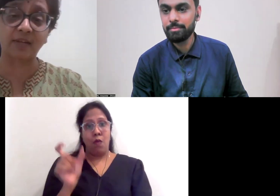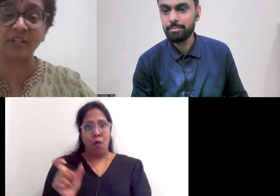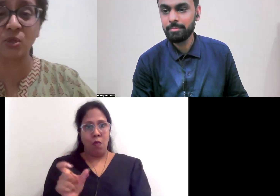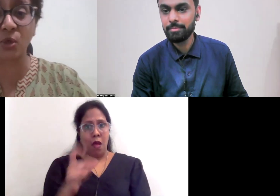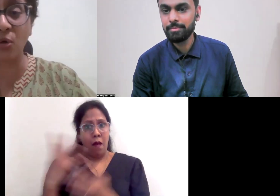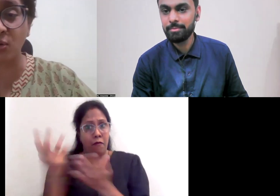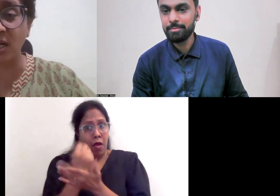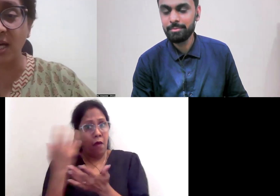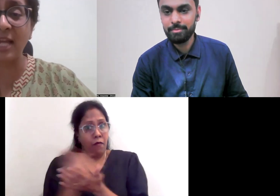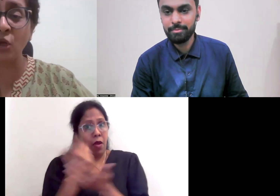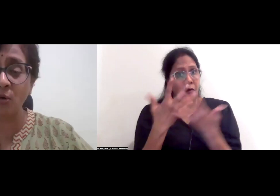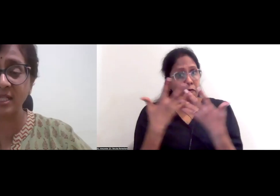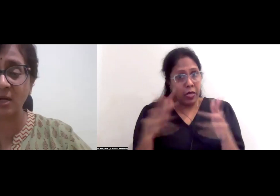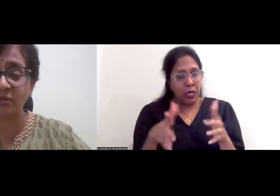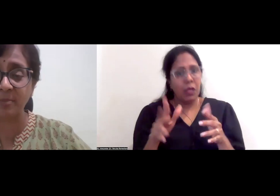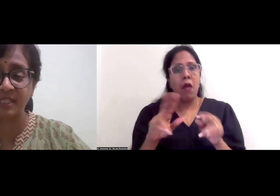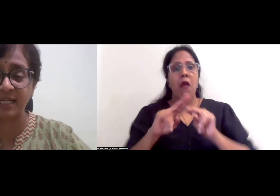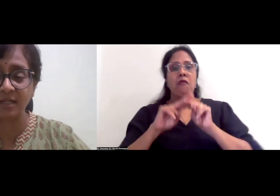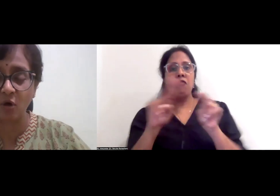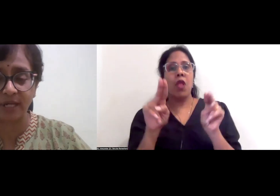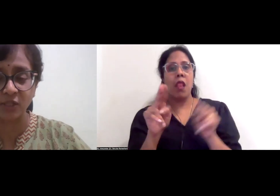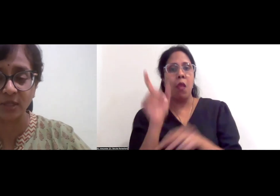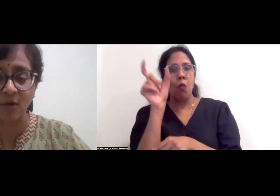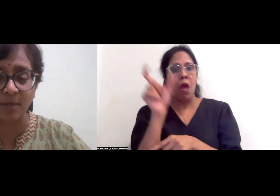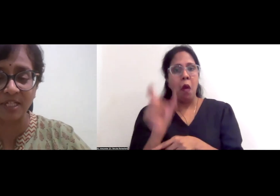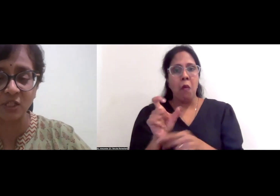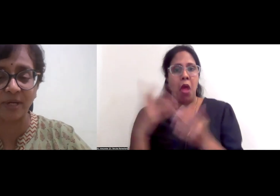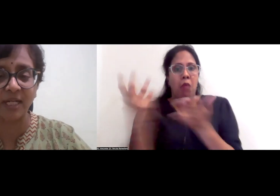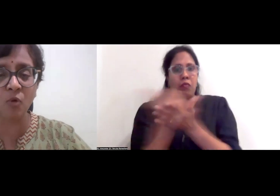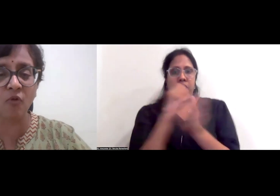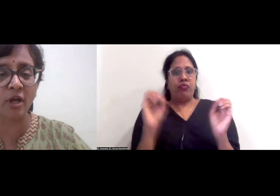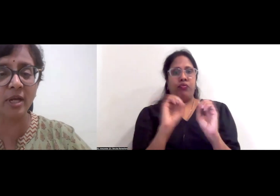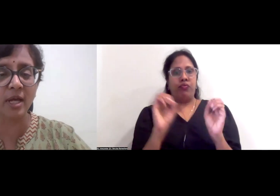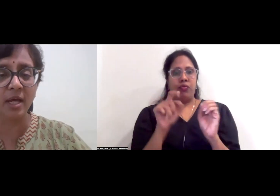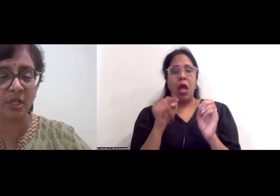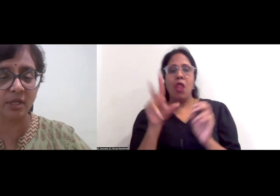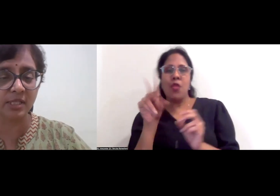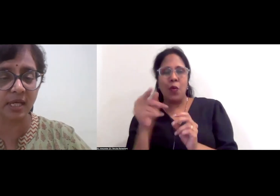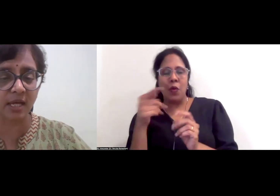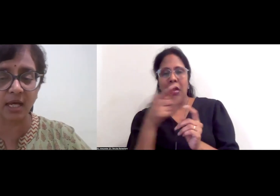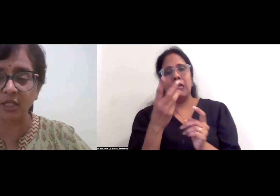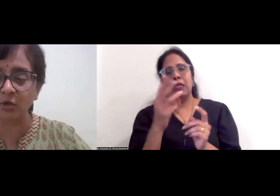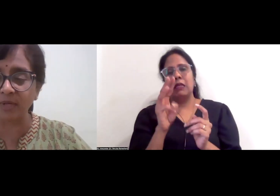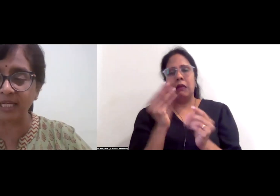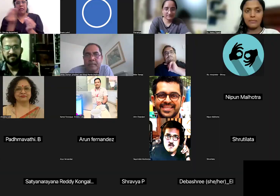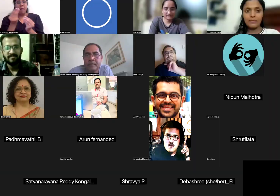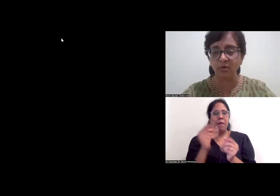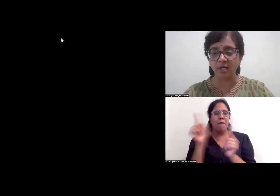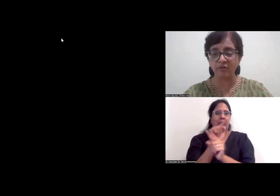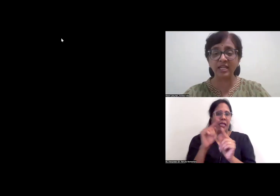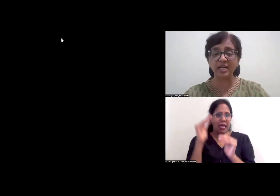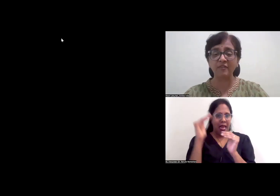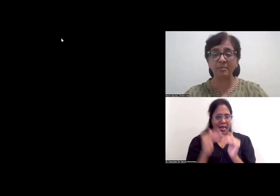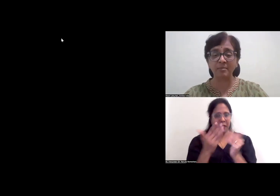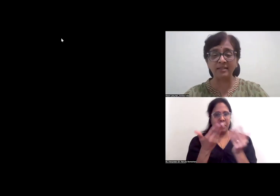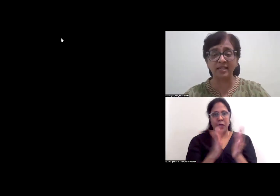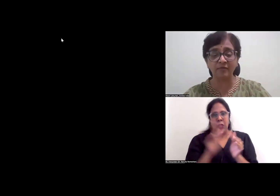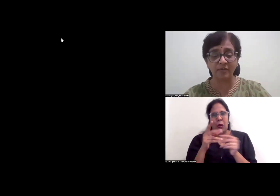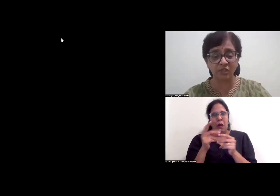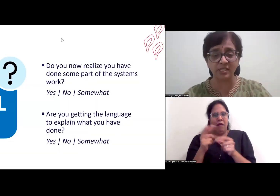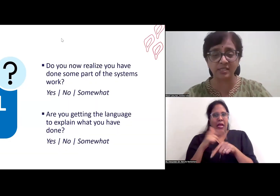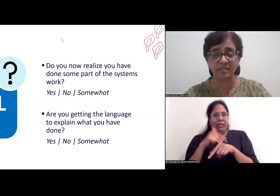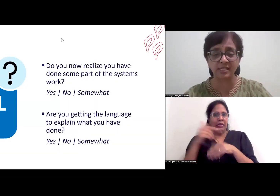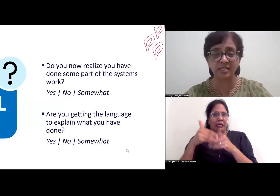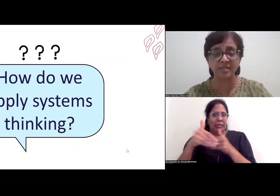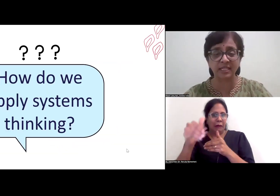have all the language. So, and no is around 3%. Okay, so now let me just quickly move on, because we need to really cover the main